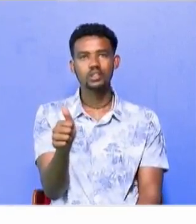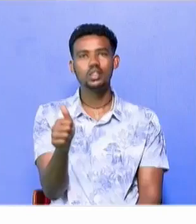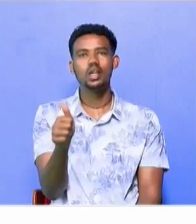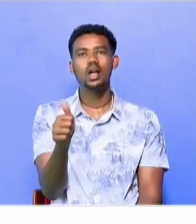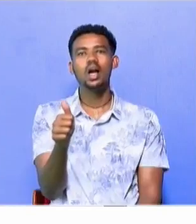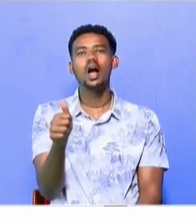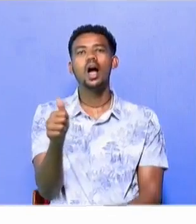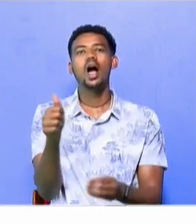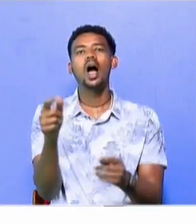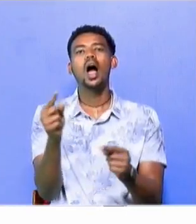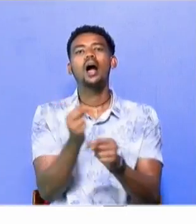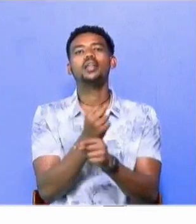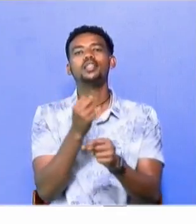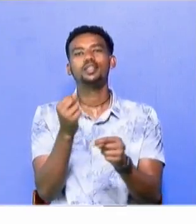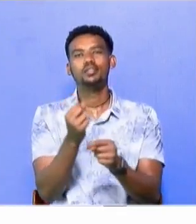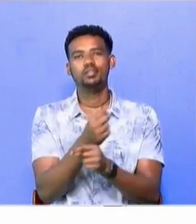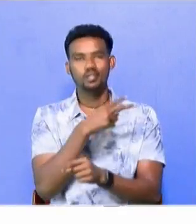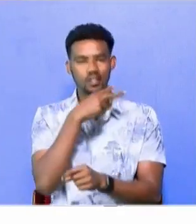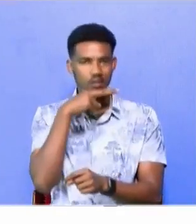action verbs.